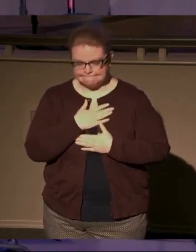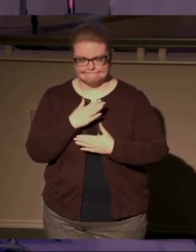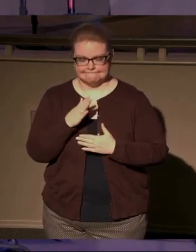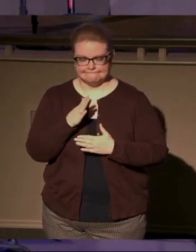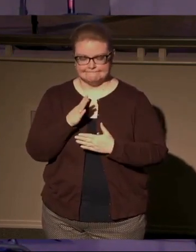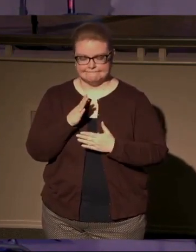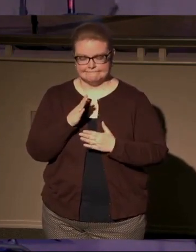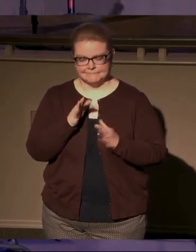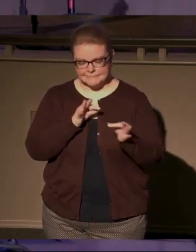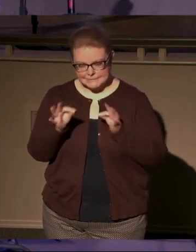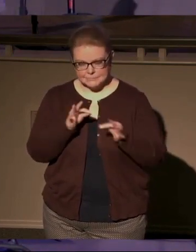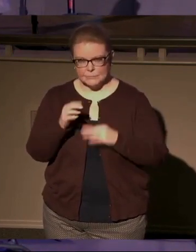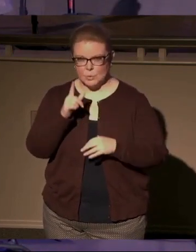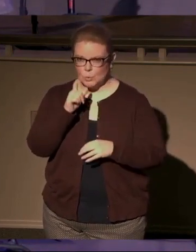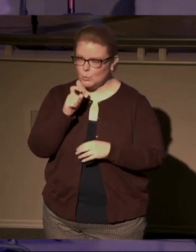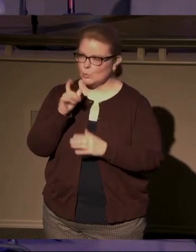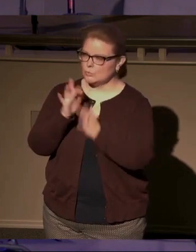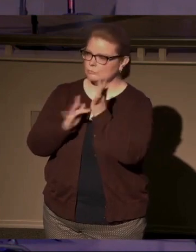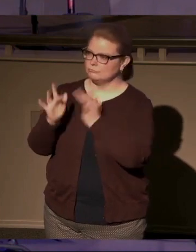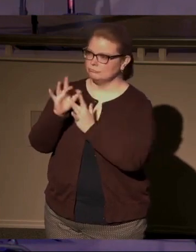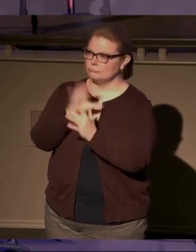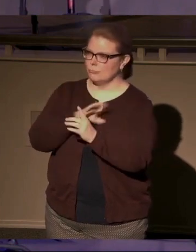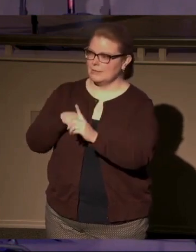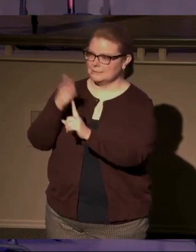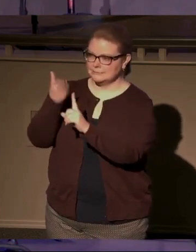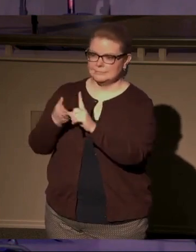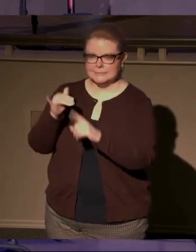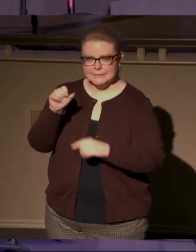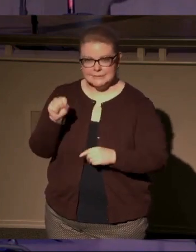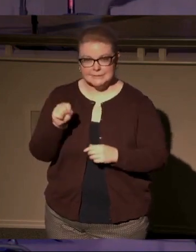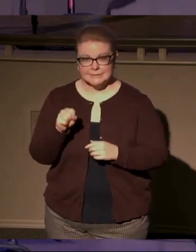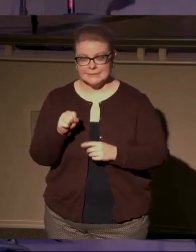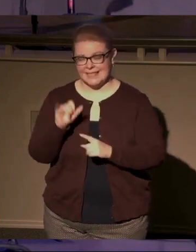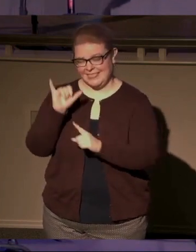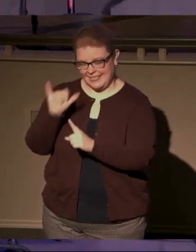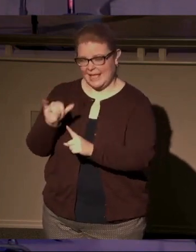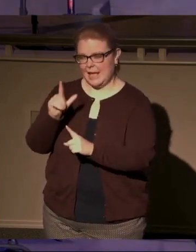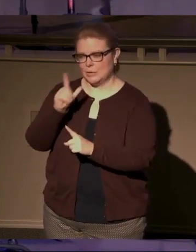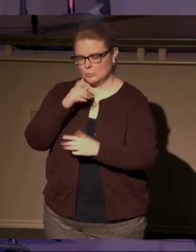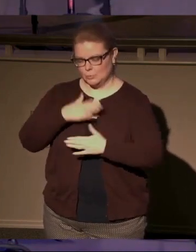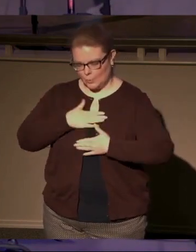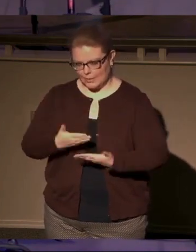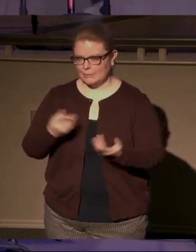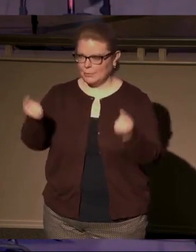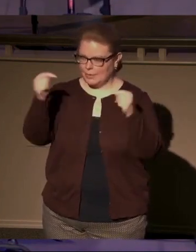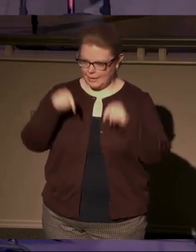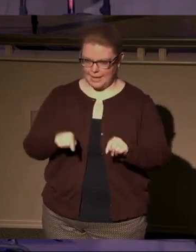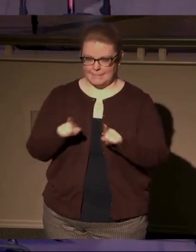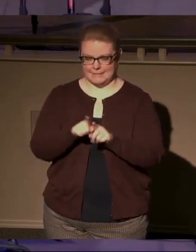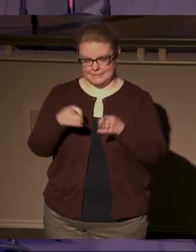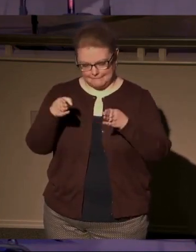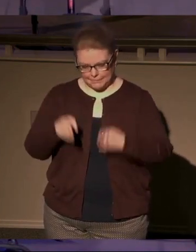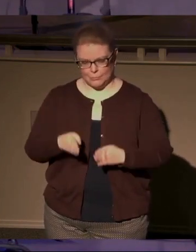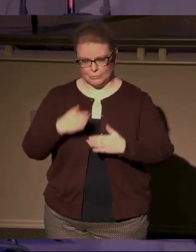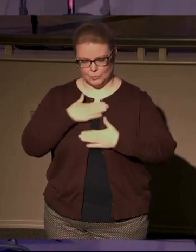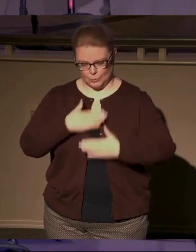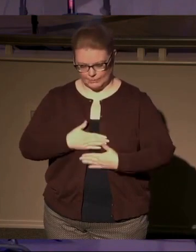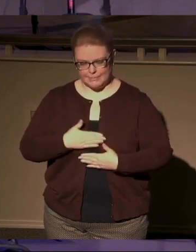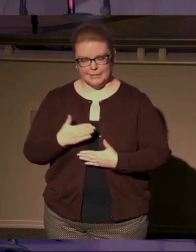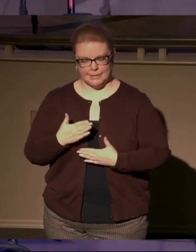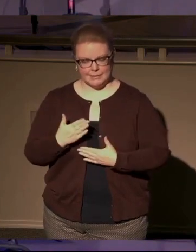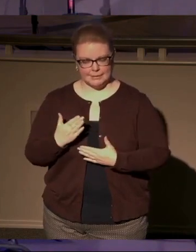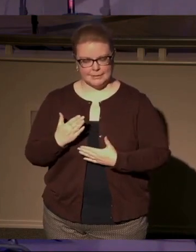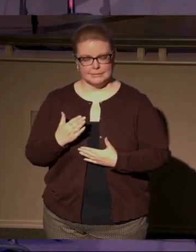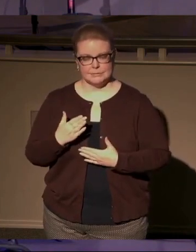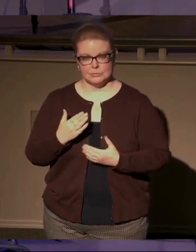is. And that's the person who took on flesh. And that's the person who came all the way down to rescue you,